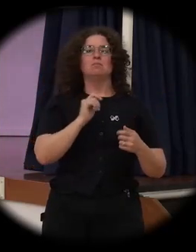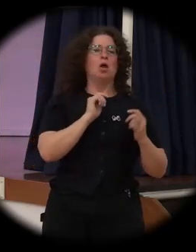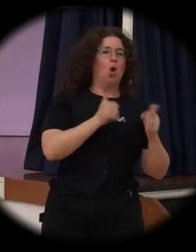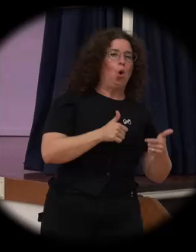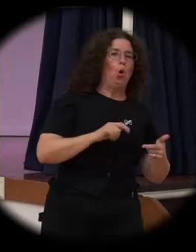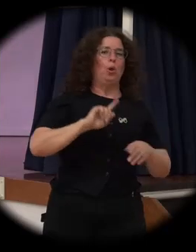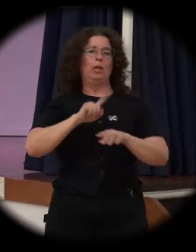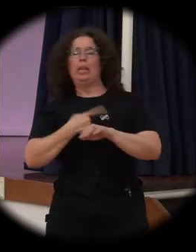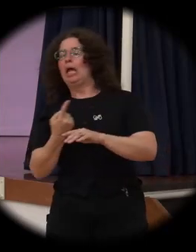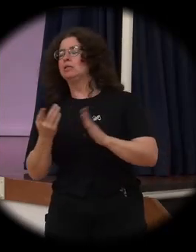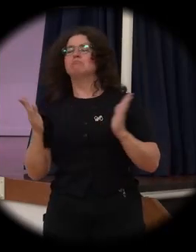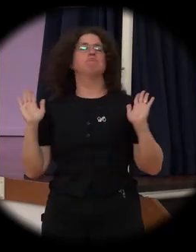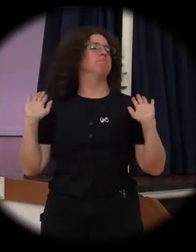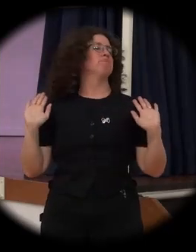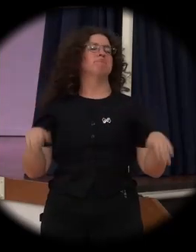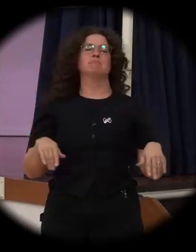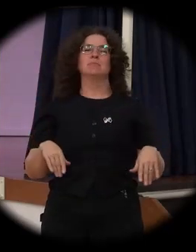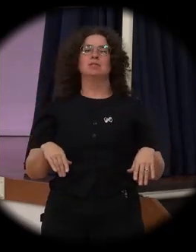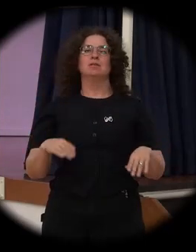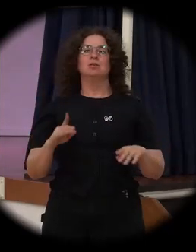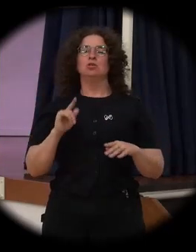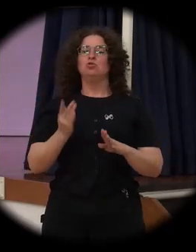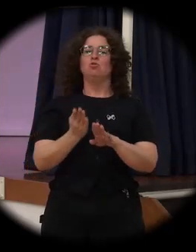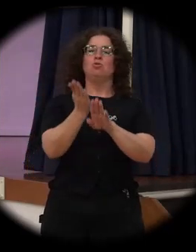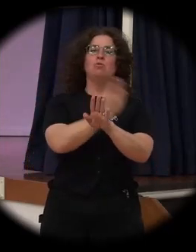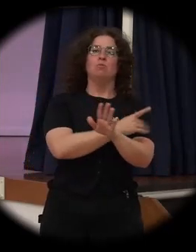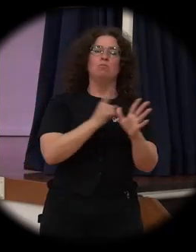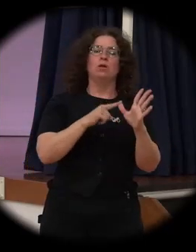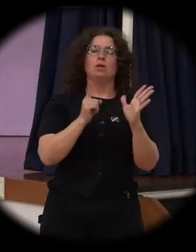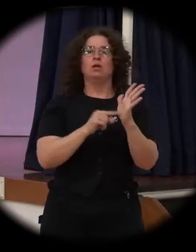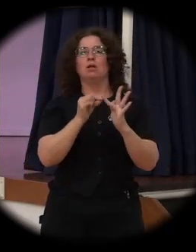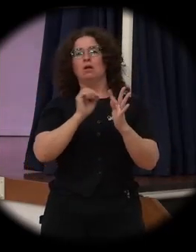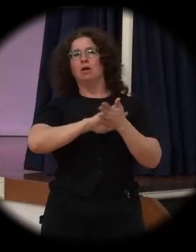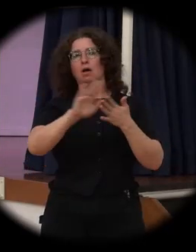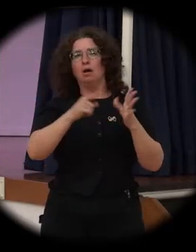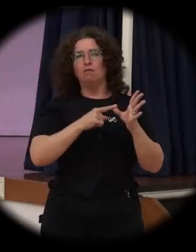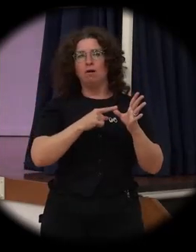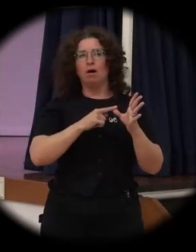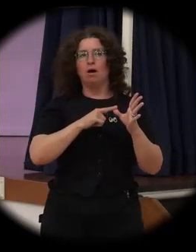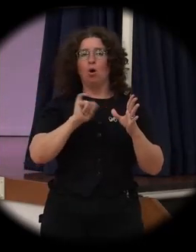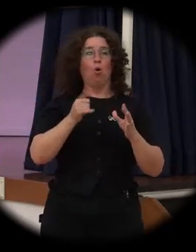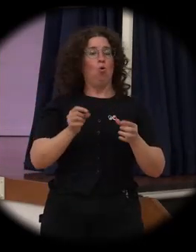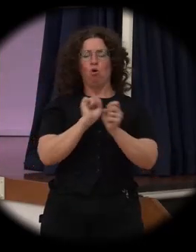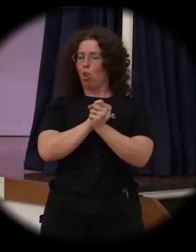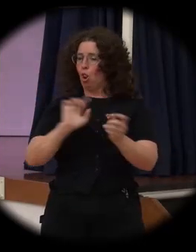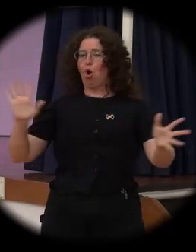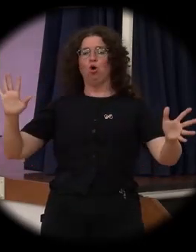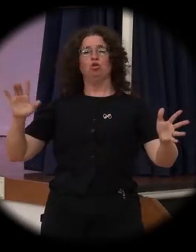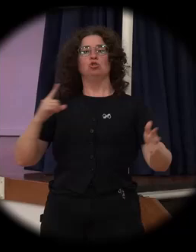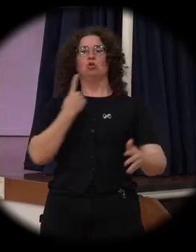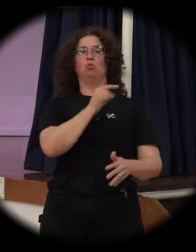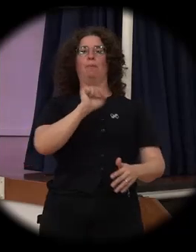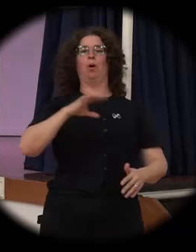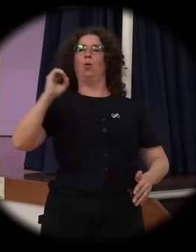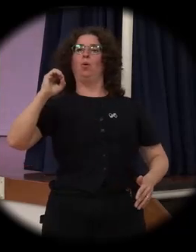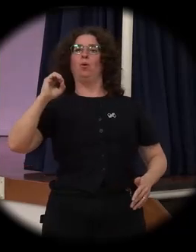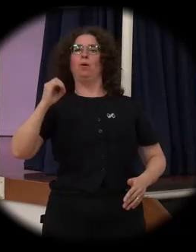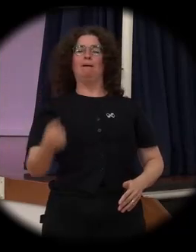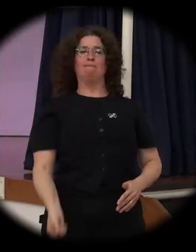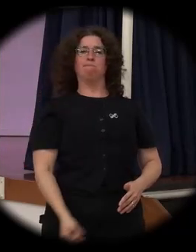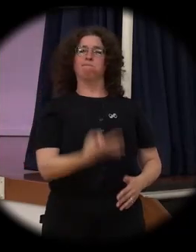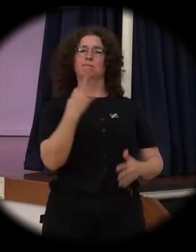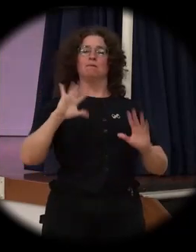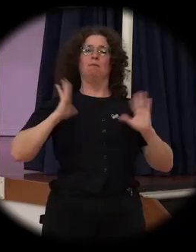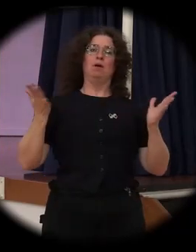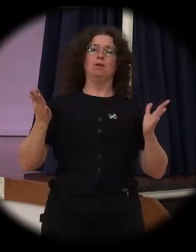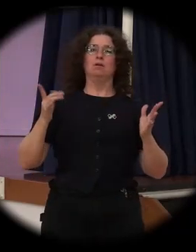start. So whether you're still in pre-alpha, you can start benefiting from it, or even if you've already launched your game into 1.0 and you did that without any build automation,